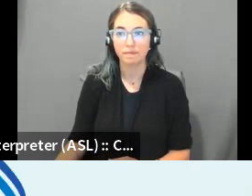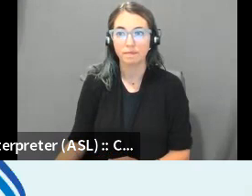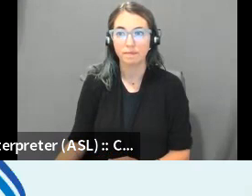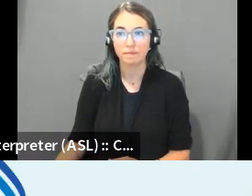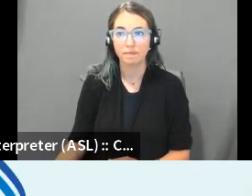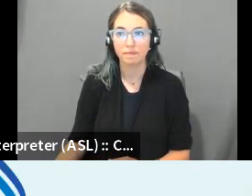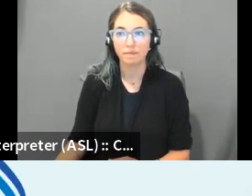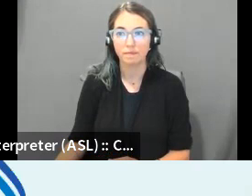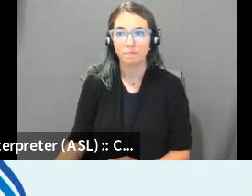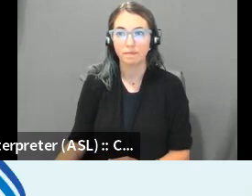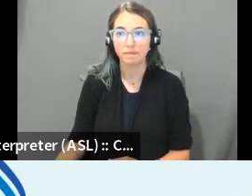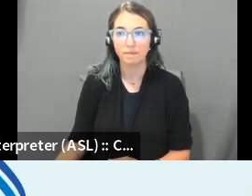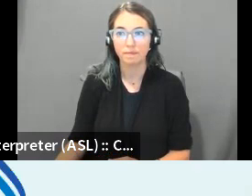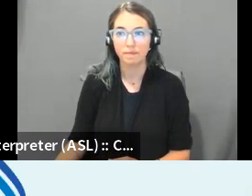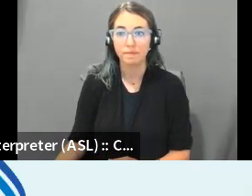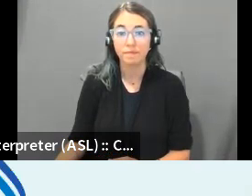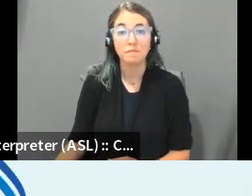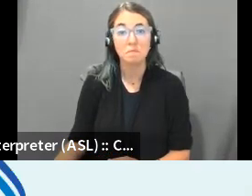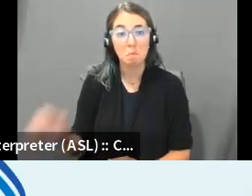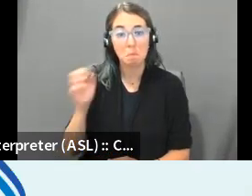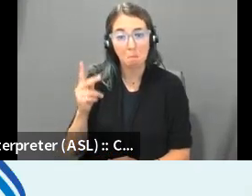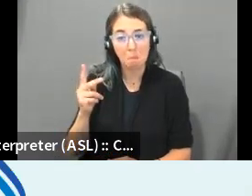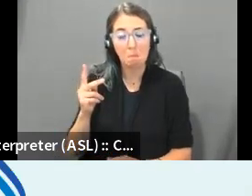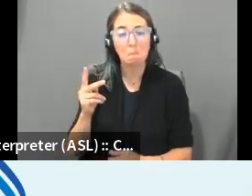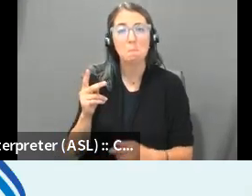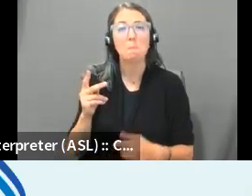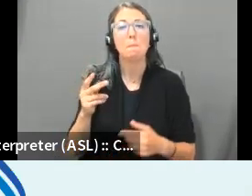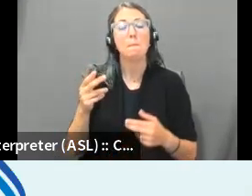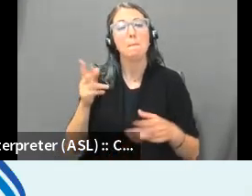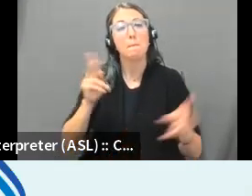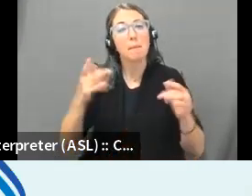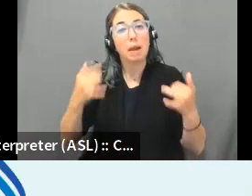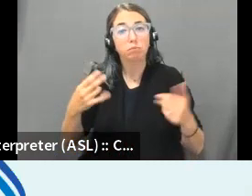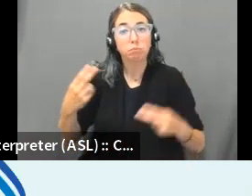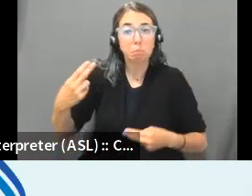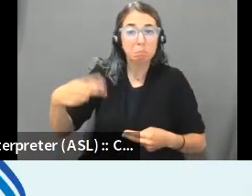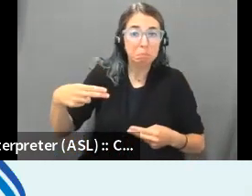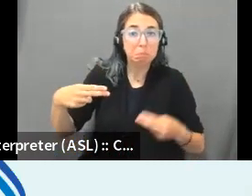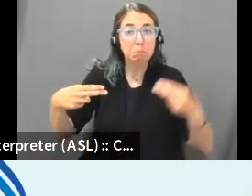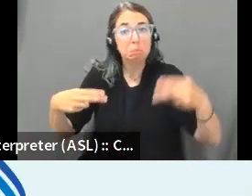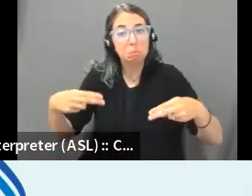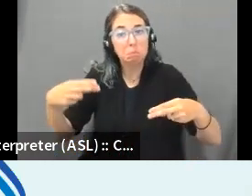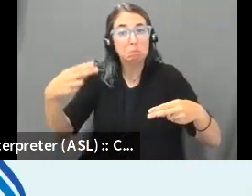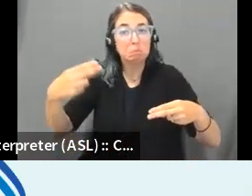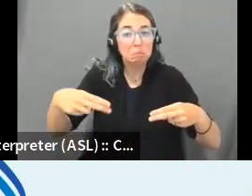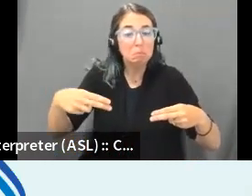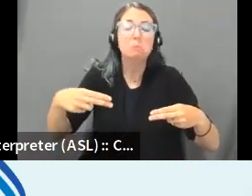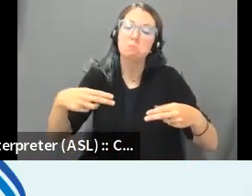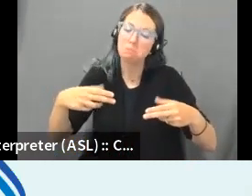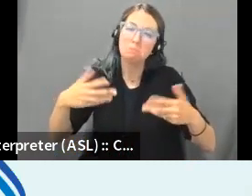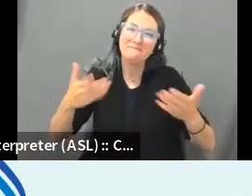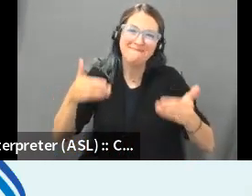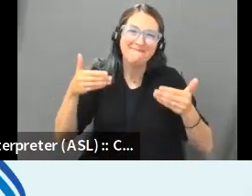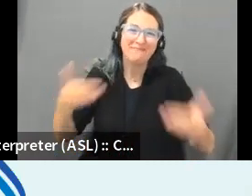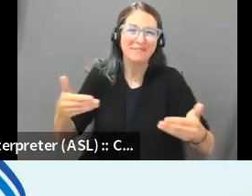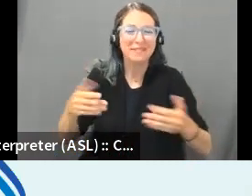Okay, looks like things are slowing down a little bit. So again, let's get things kicked